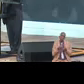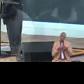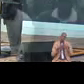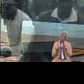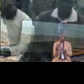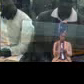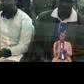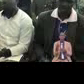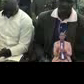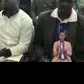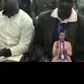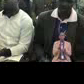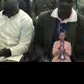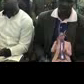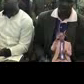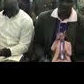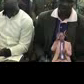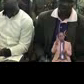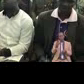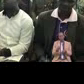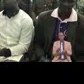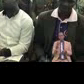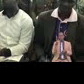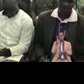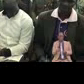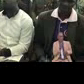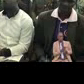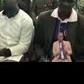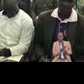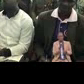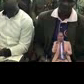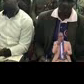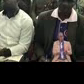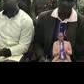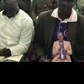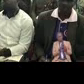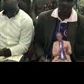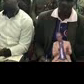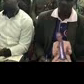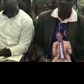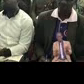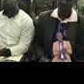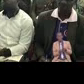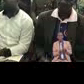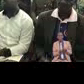tolerated, kept in a corner,